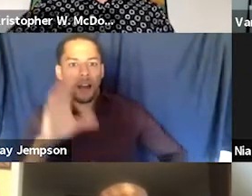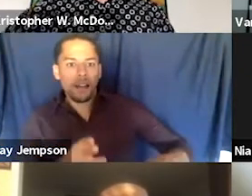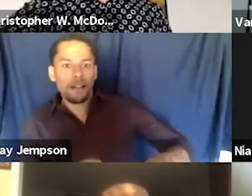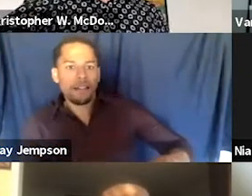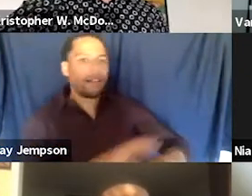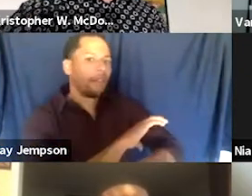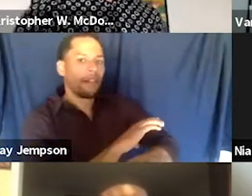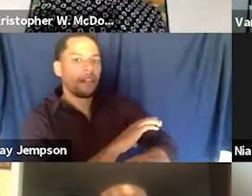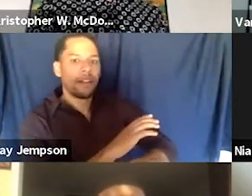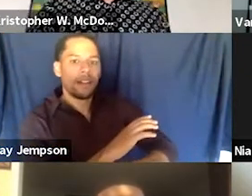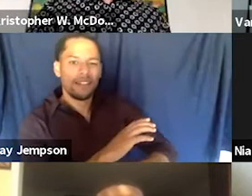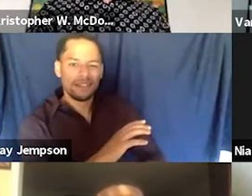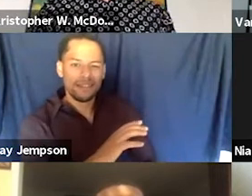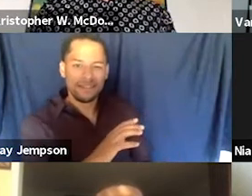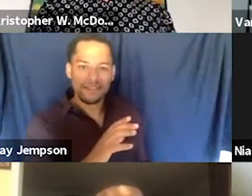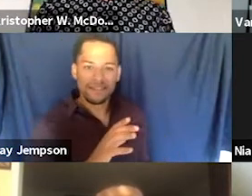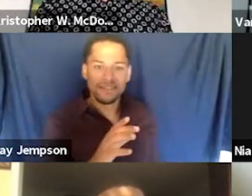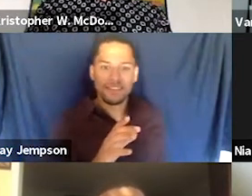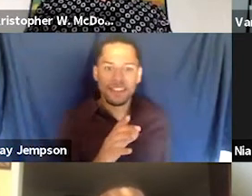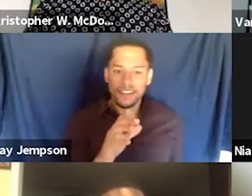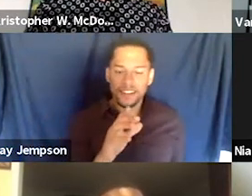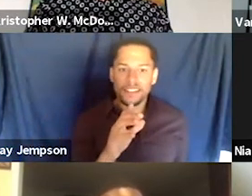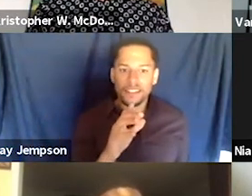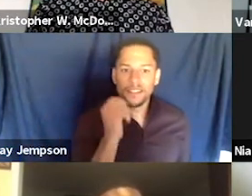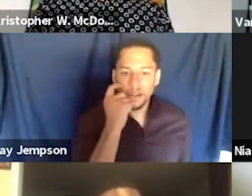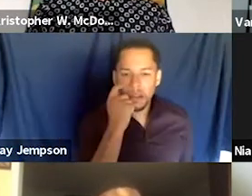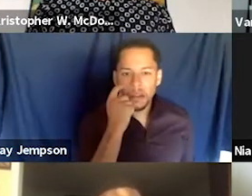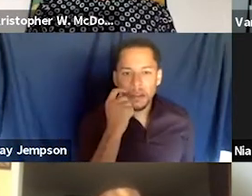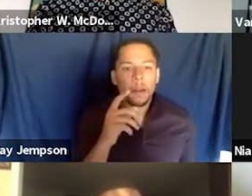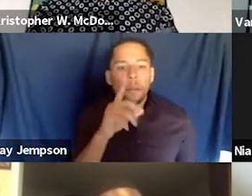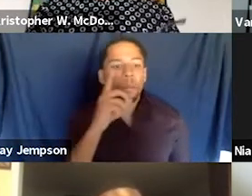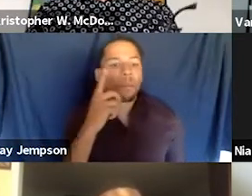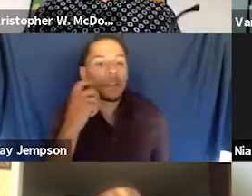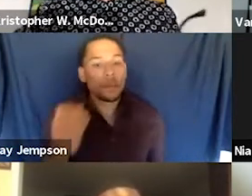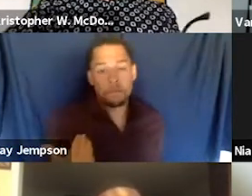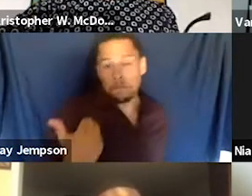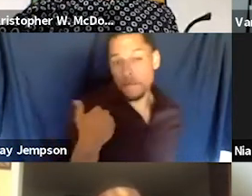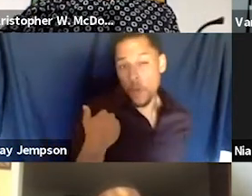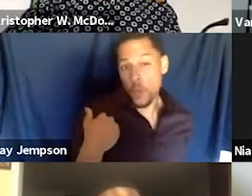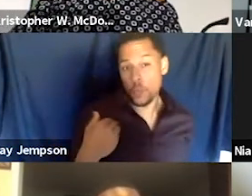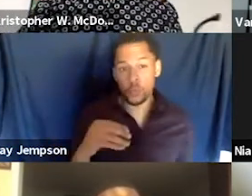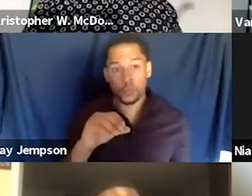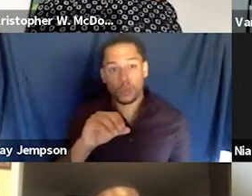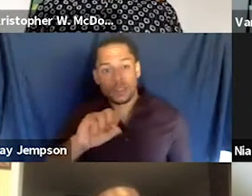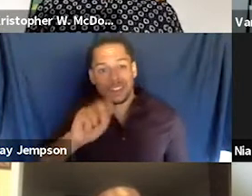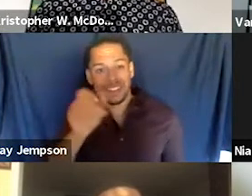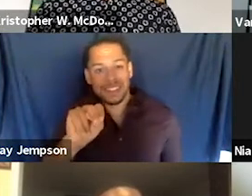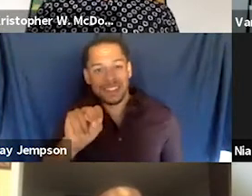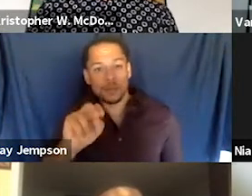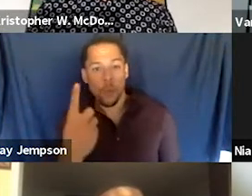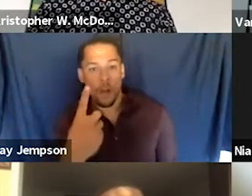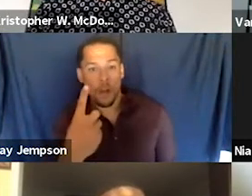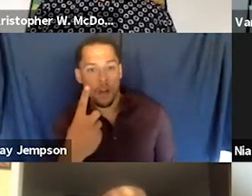it. And even if I missed a session, I went back and listened to the session, you know, commented on Facebook. There were